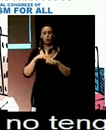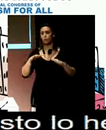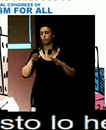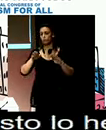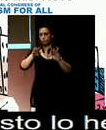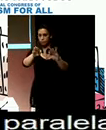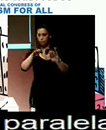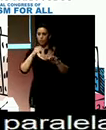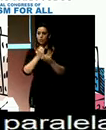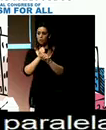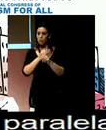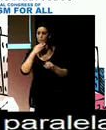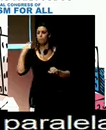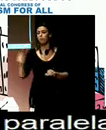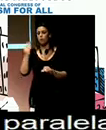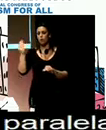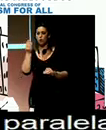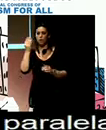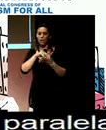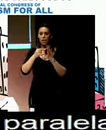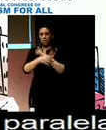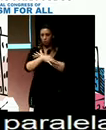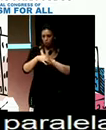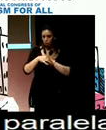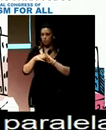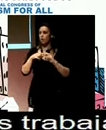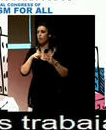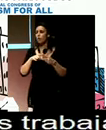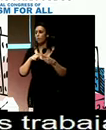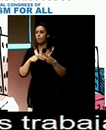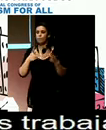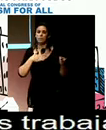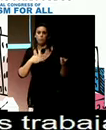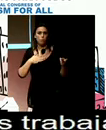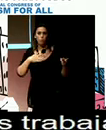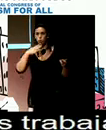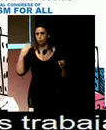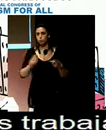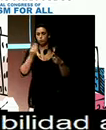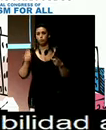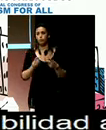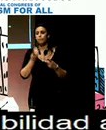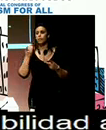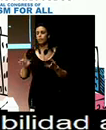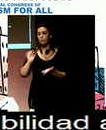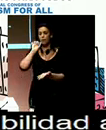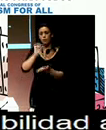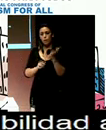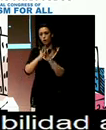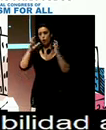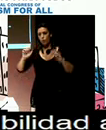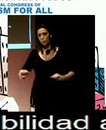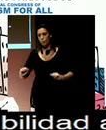parallel. We have been working on architectural accessibility, heritage accessibility. We